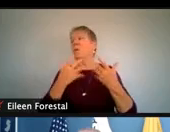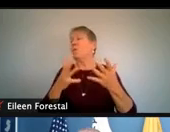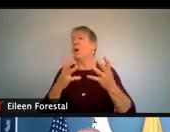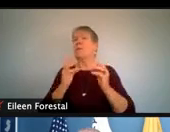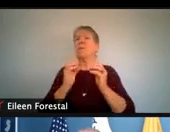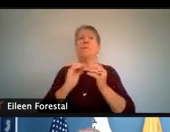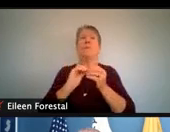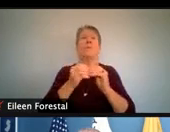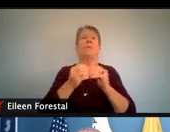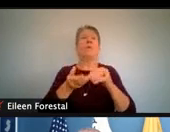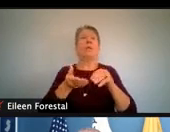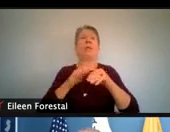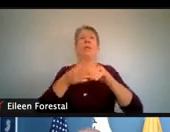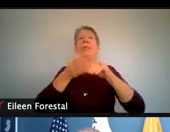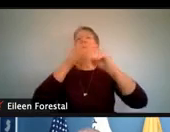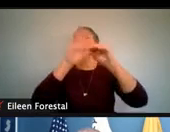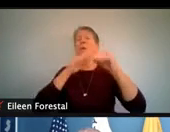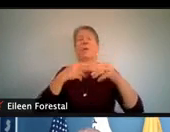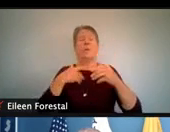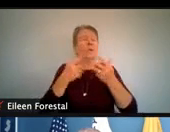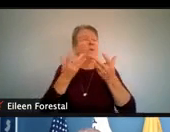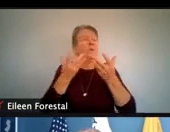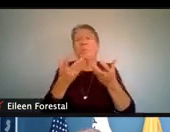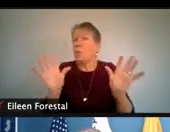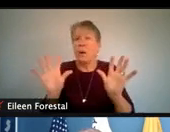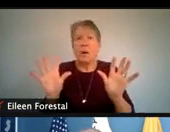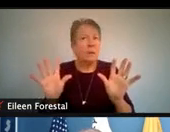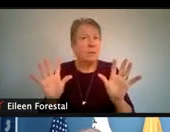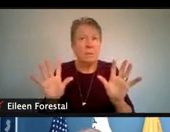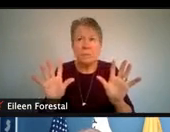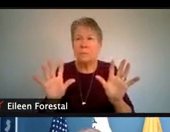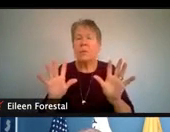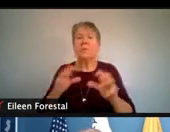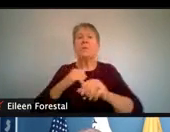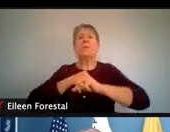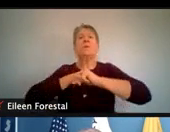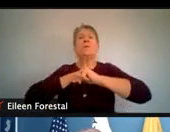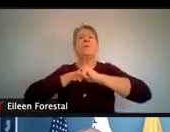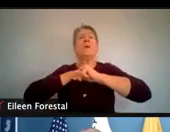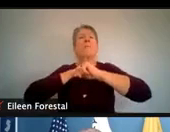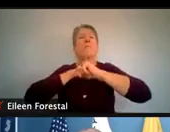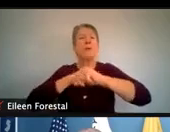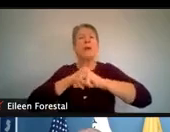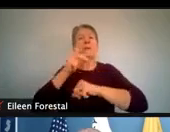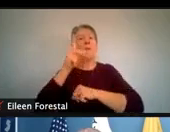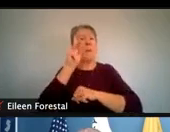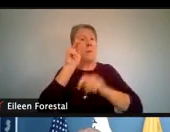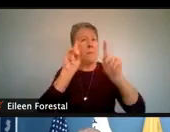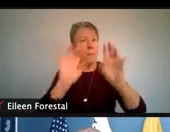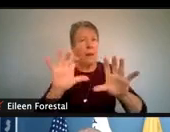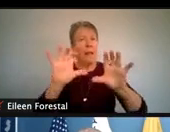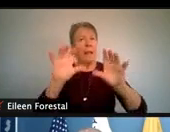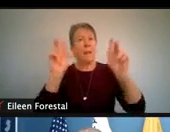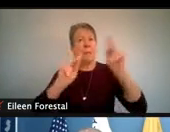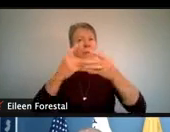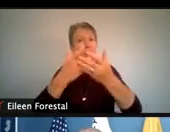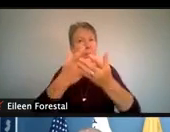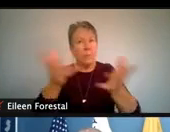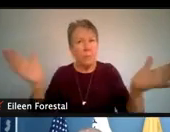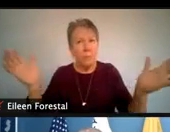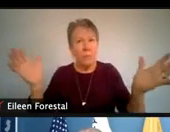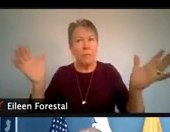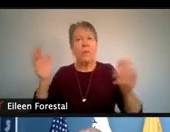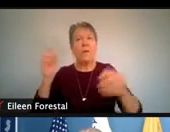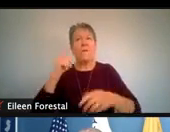to protect public health to the very best of our ability, not just our own, but the members of the press,